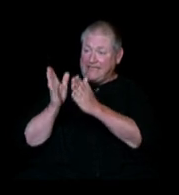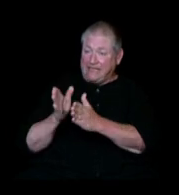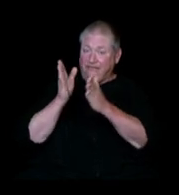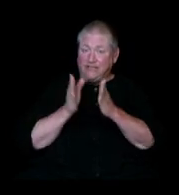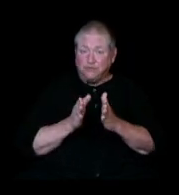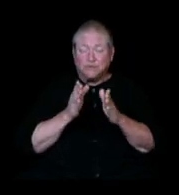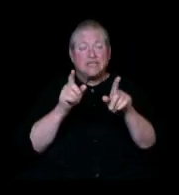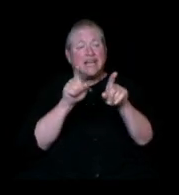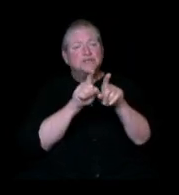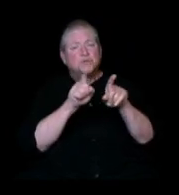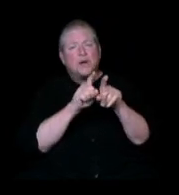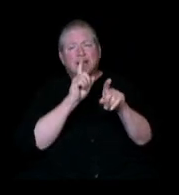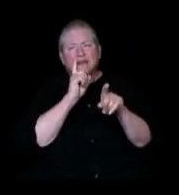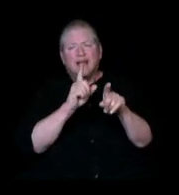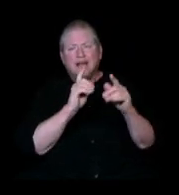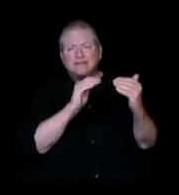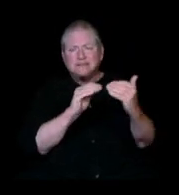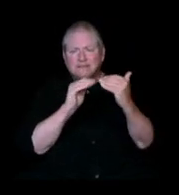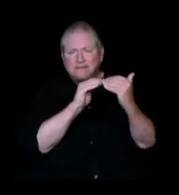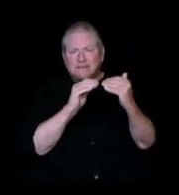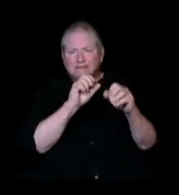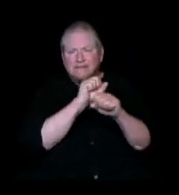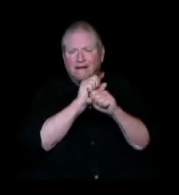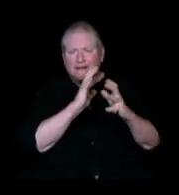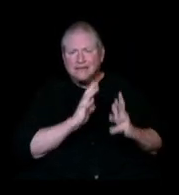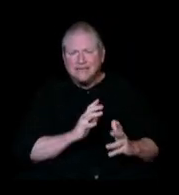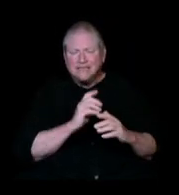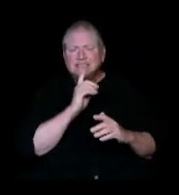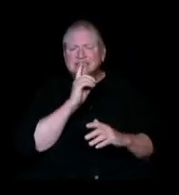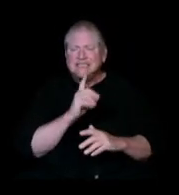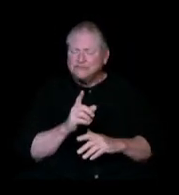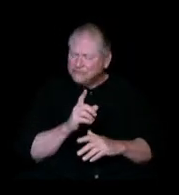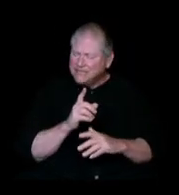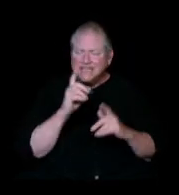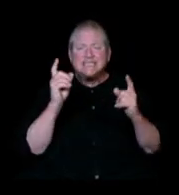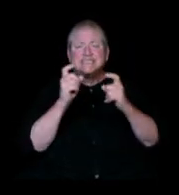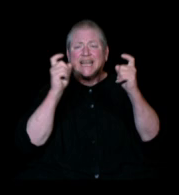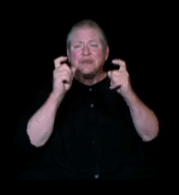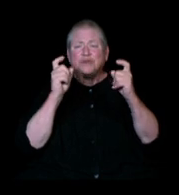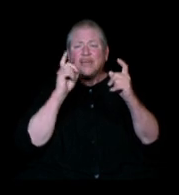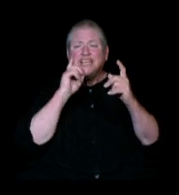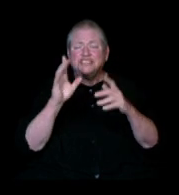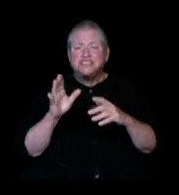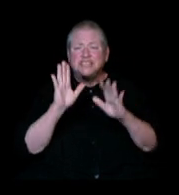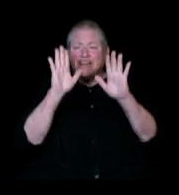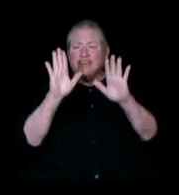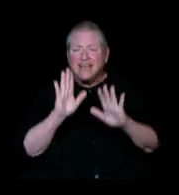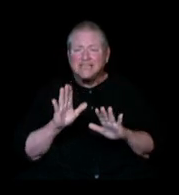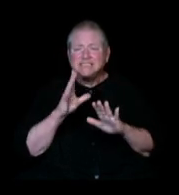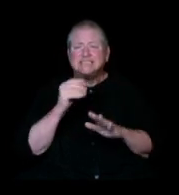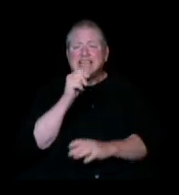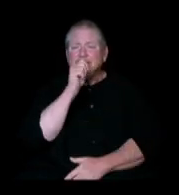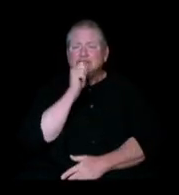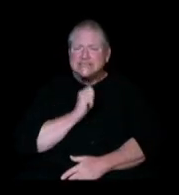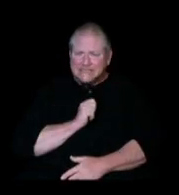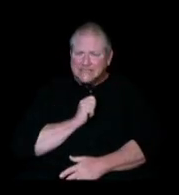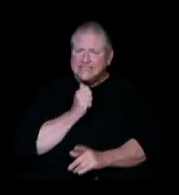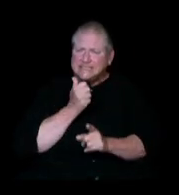dedicated colleagues, deserves a celebration of excellence and resilience all by itself.